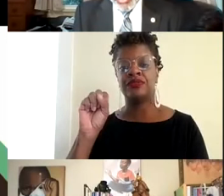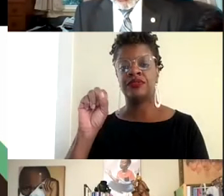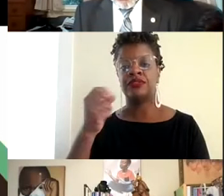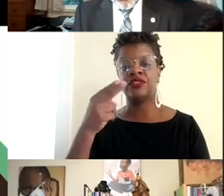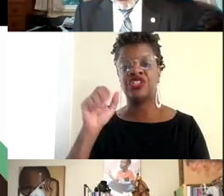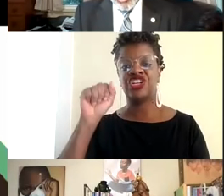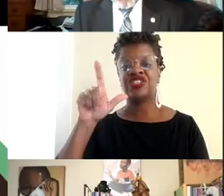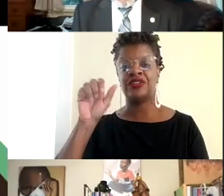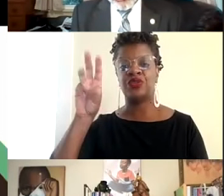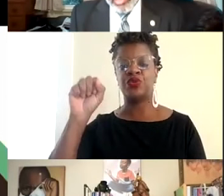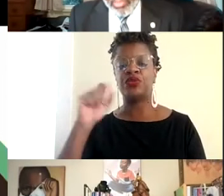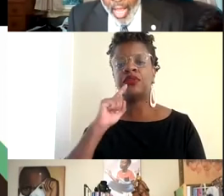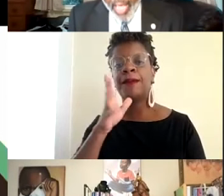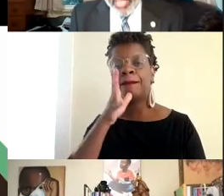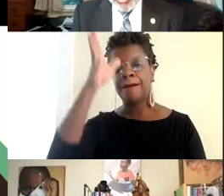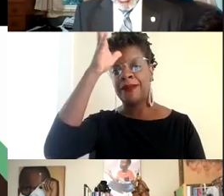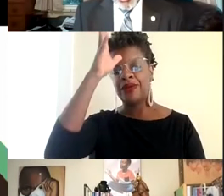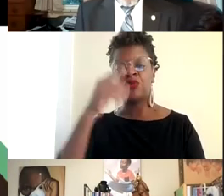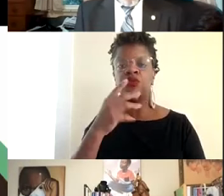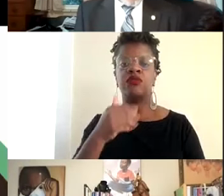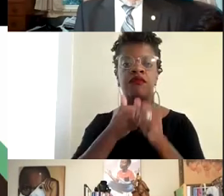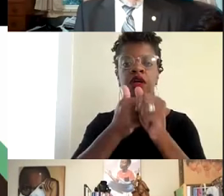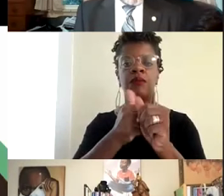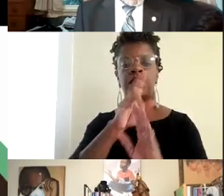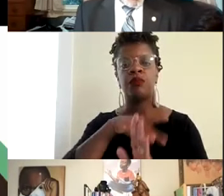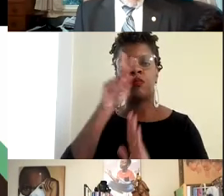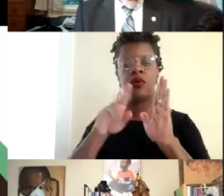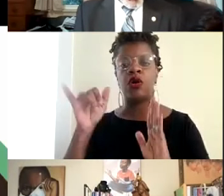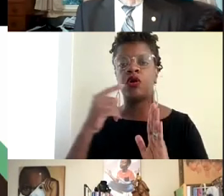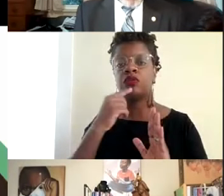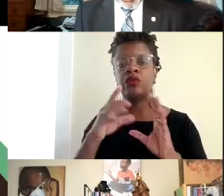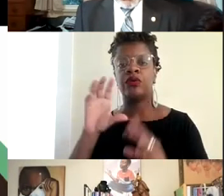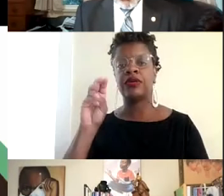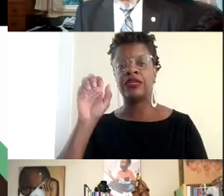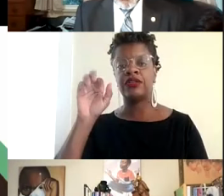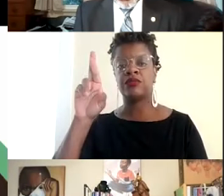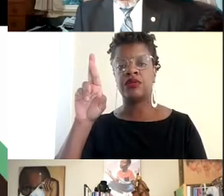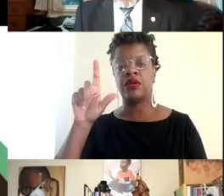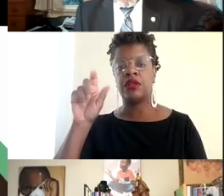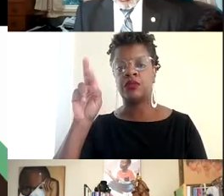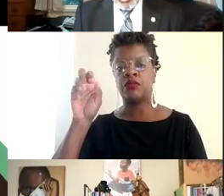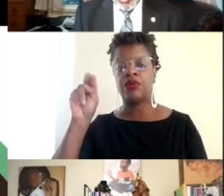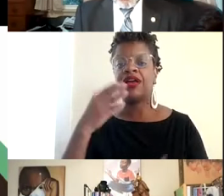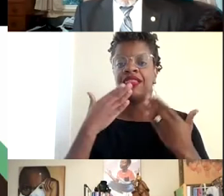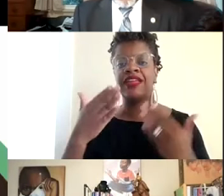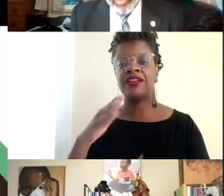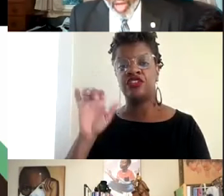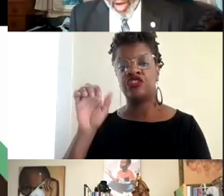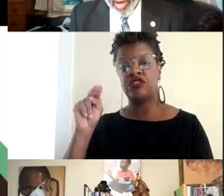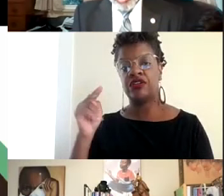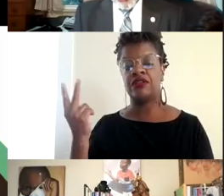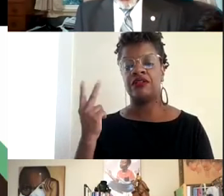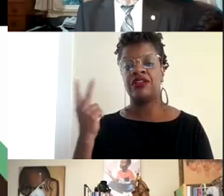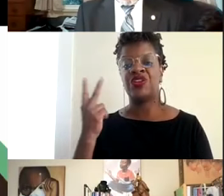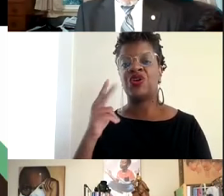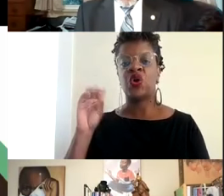And thank you to Commissioner LeBron, one of Jen and my co-workers,